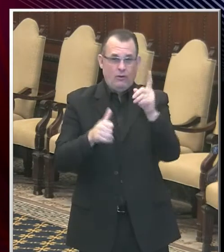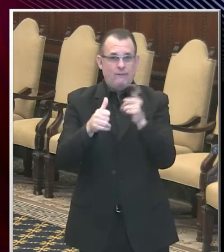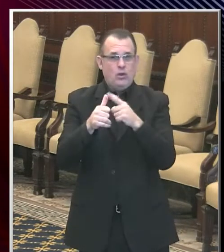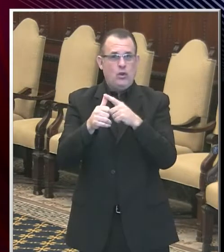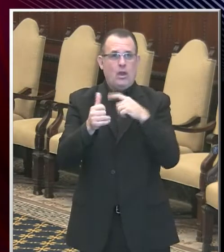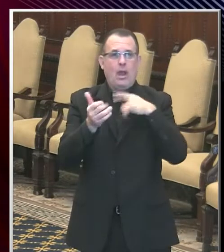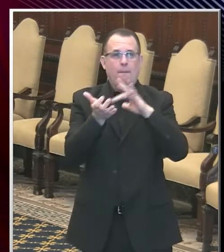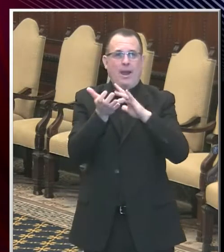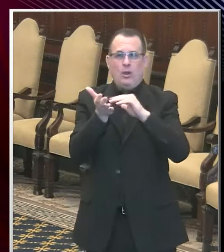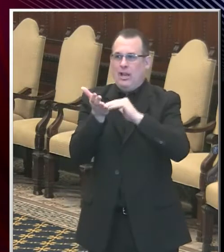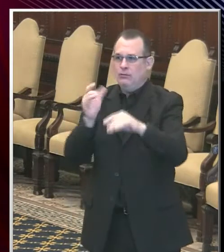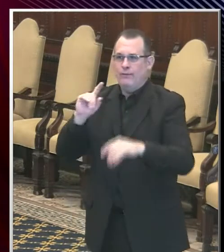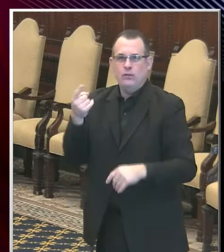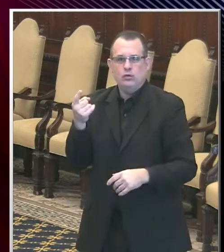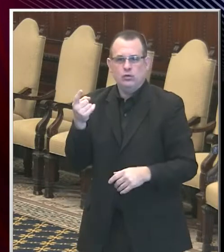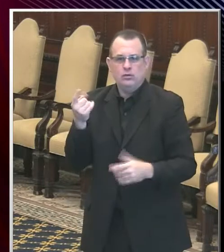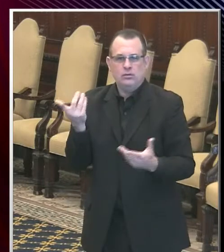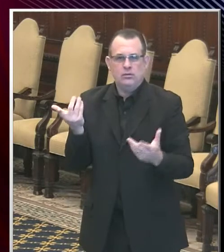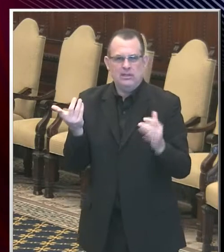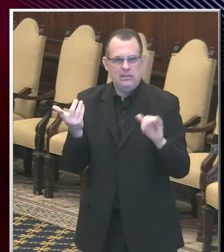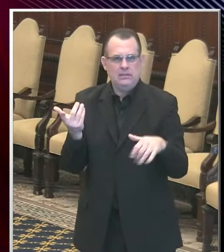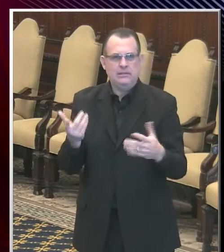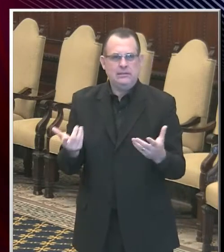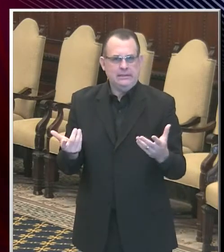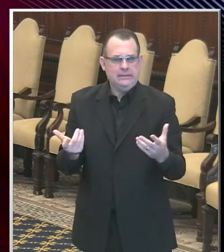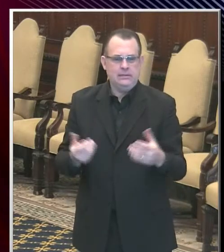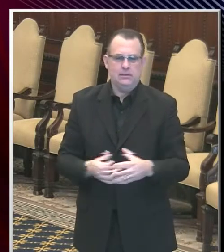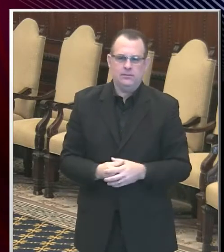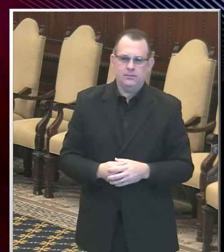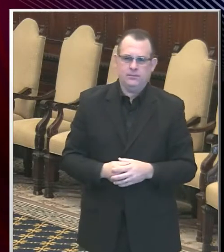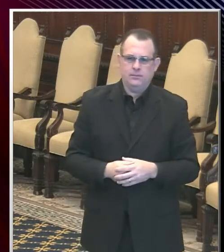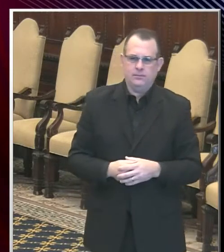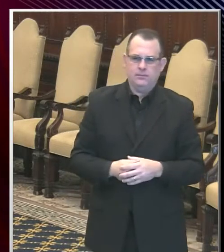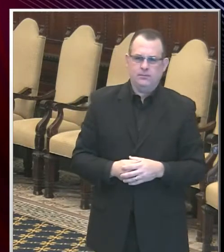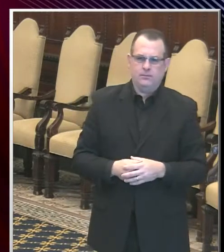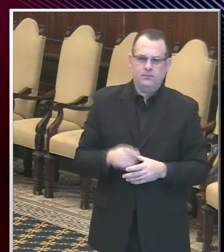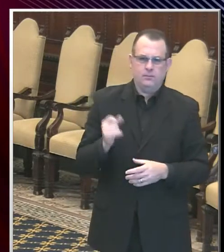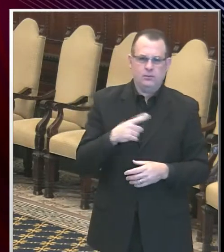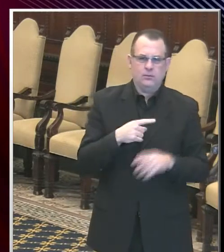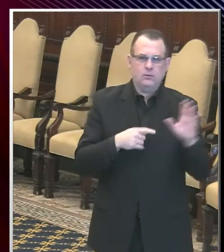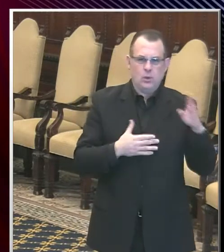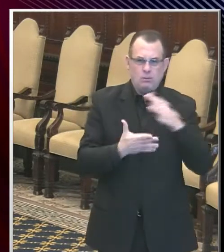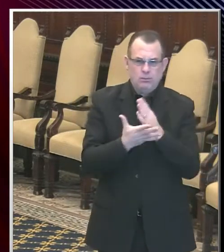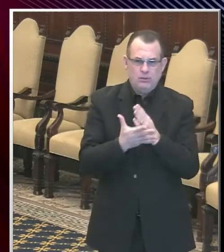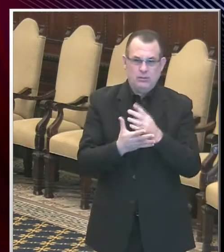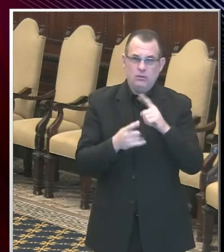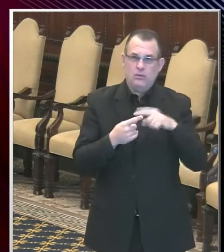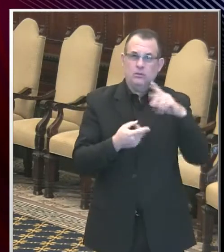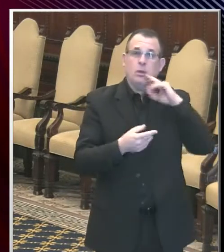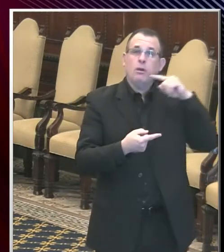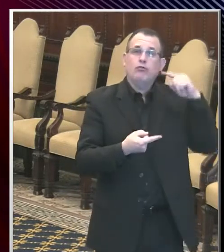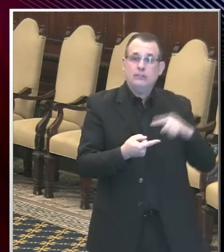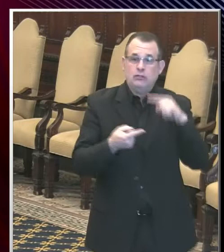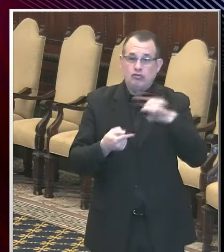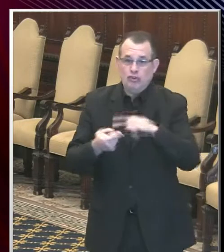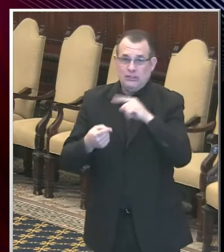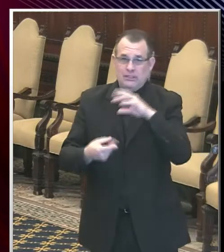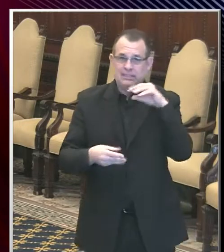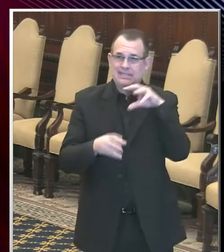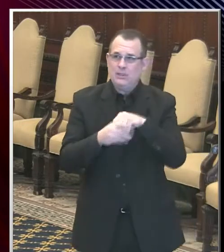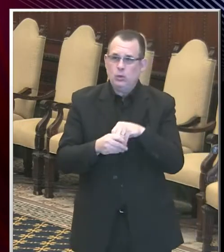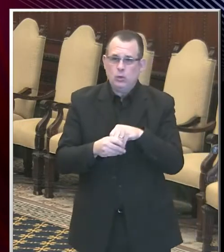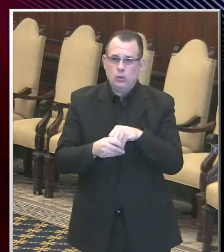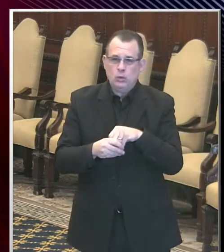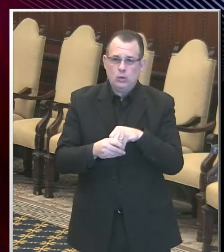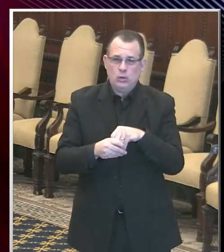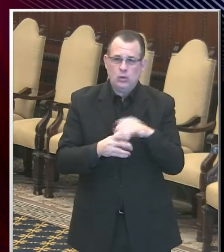people to be in close proximity to each other. Mayor, do your budget reductions include any kind of imposed